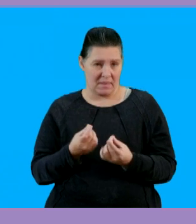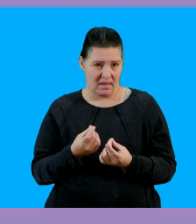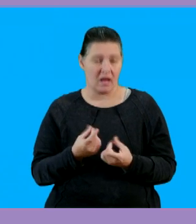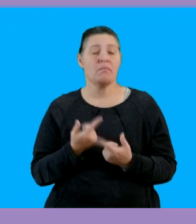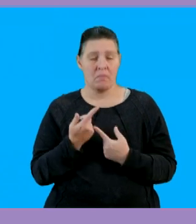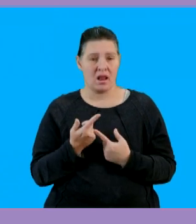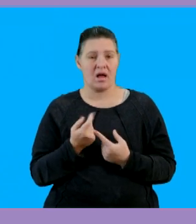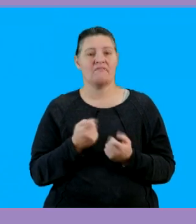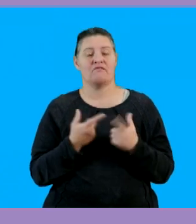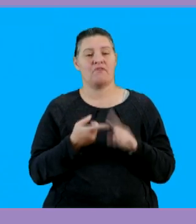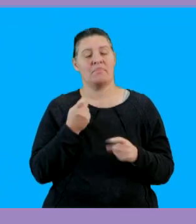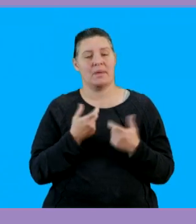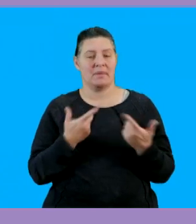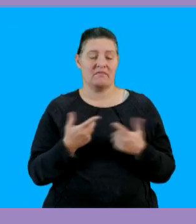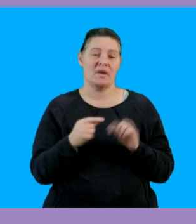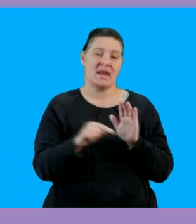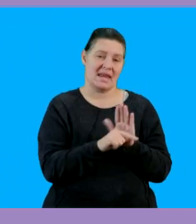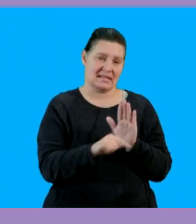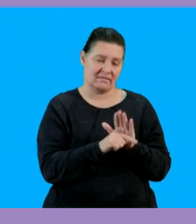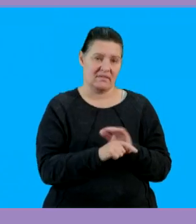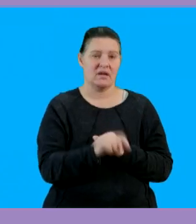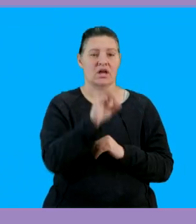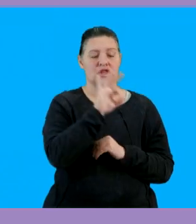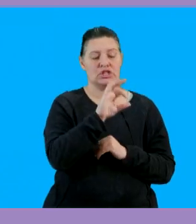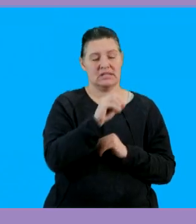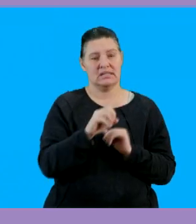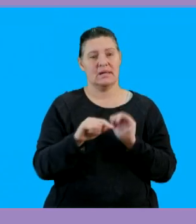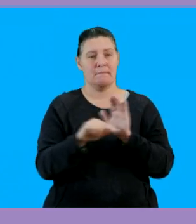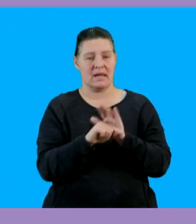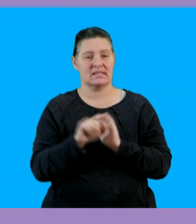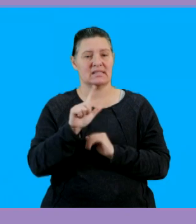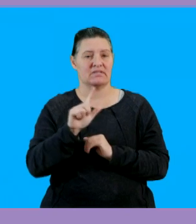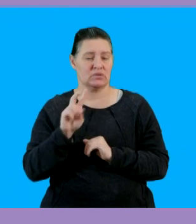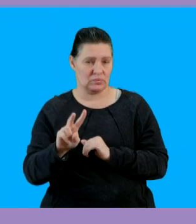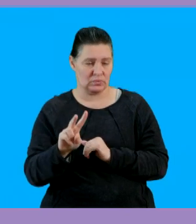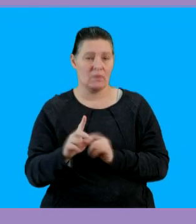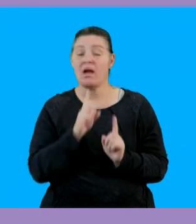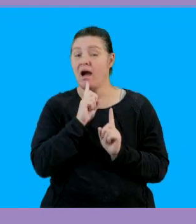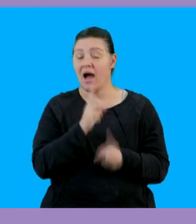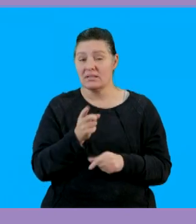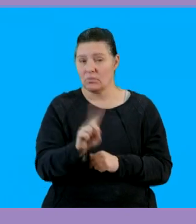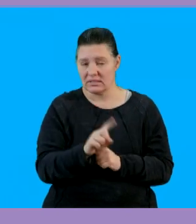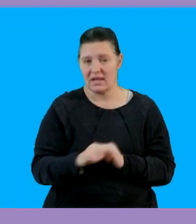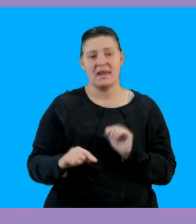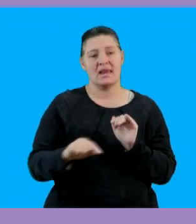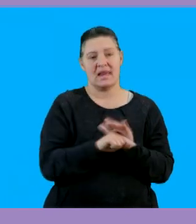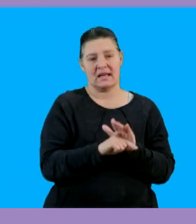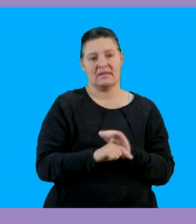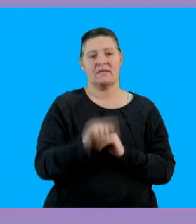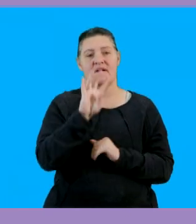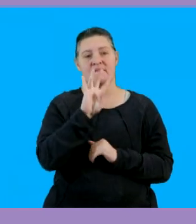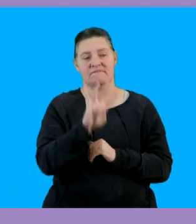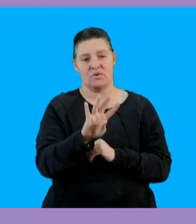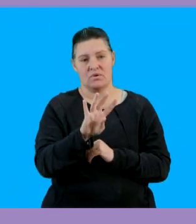number, my answer will be negative, and then 30 minus 72 is going to give us an answer of